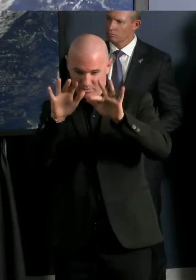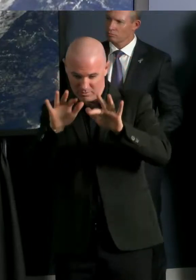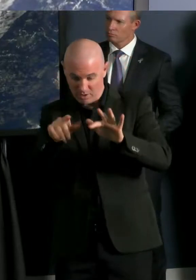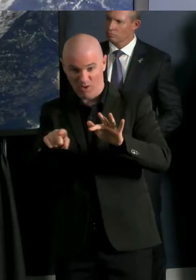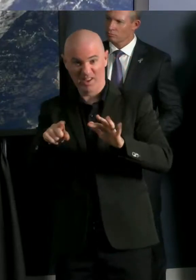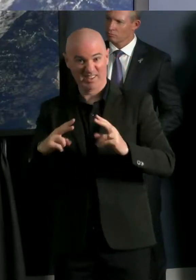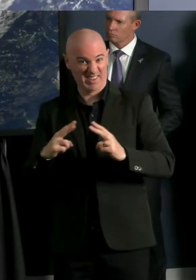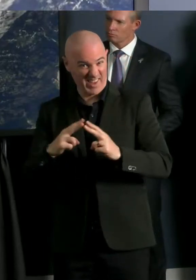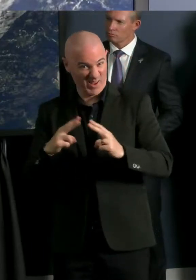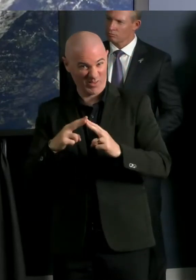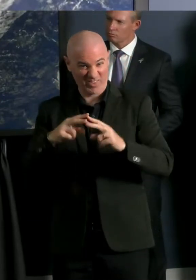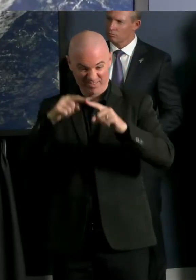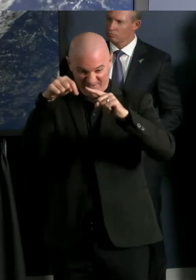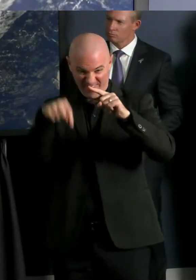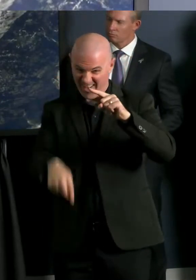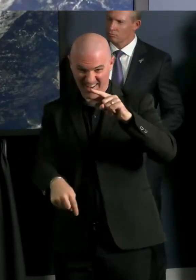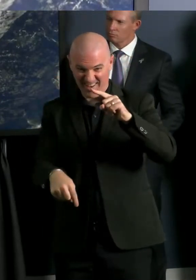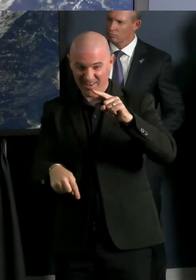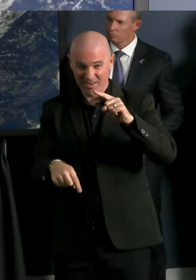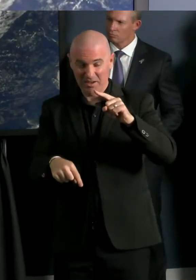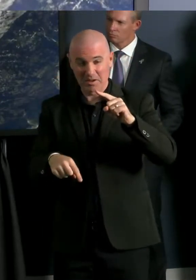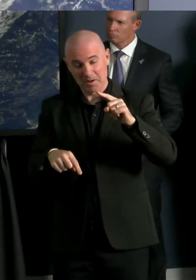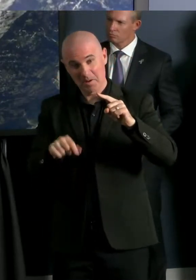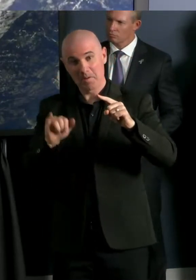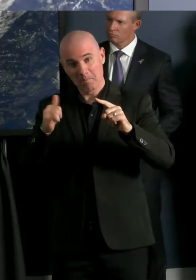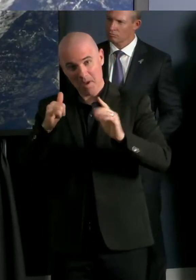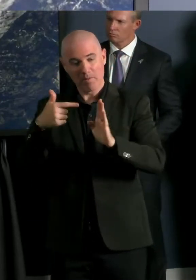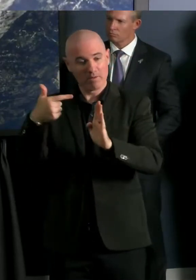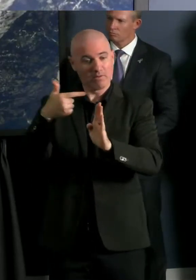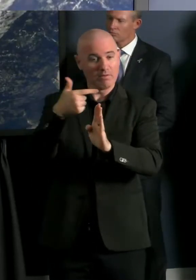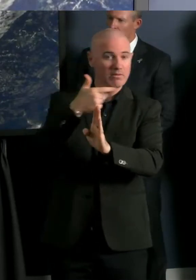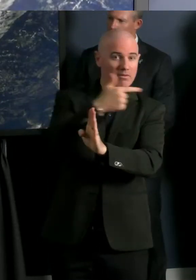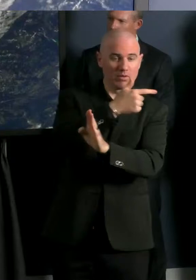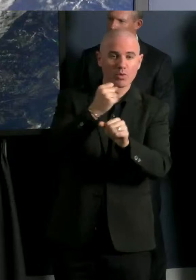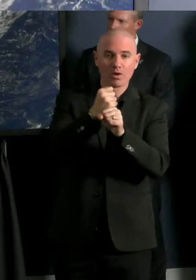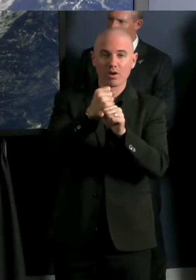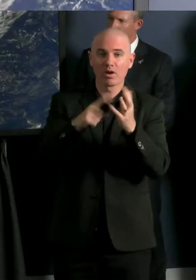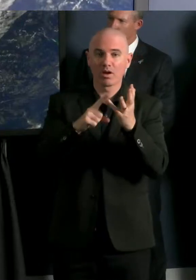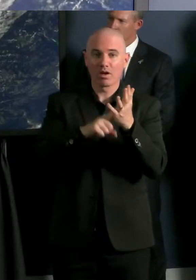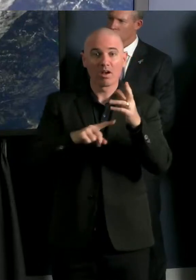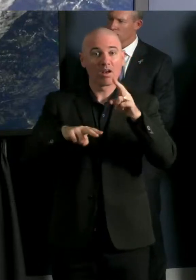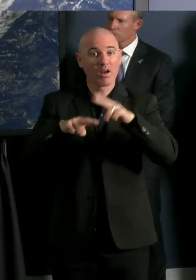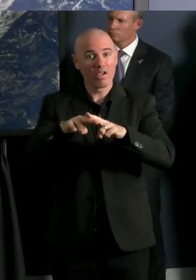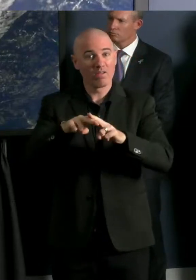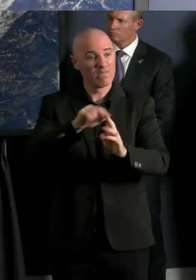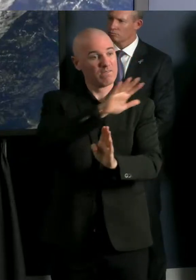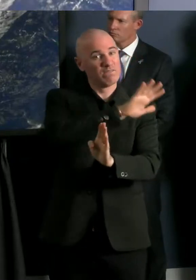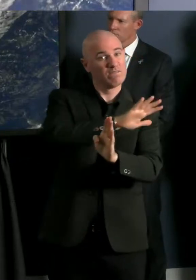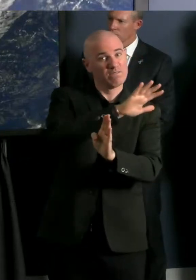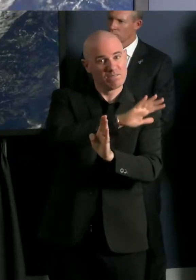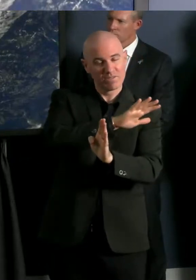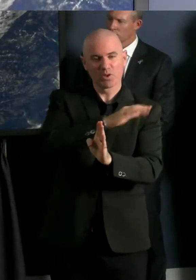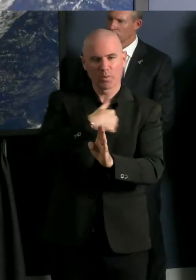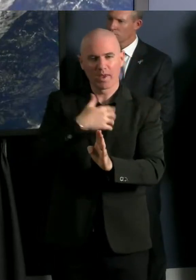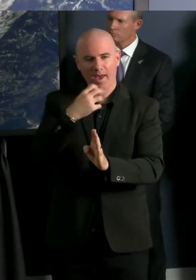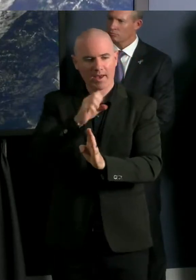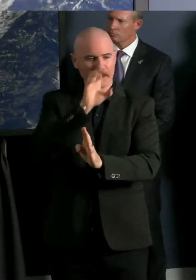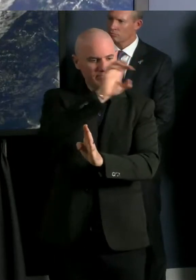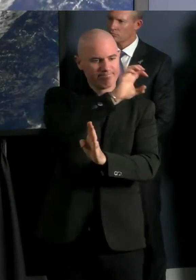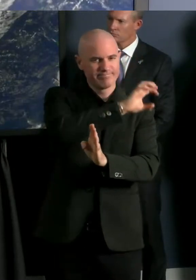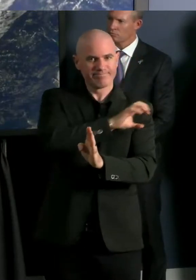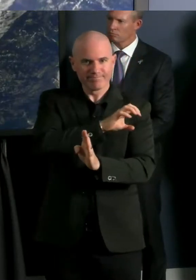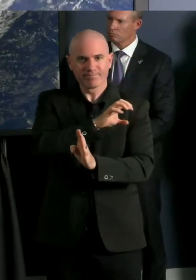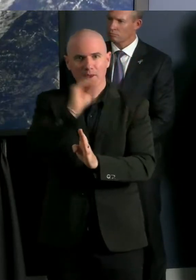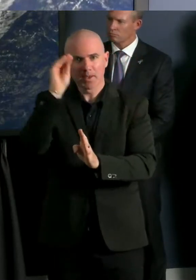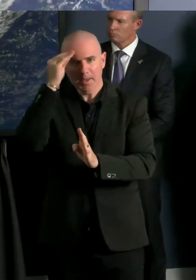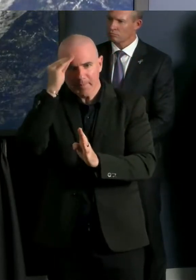today, knowing that the system may move further across land to the Gulf. Our district disaster coordinators have already